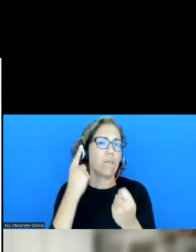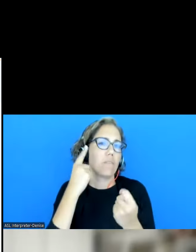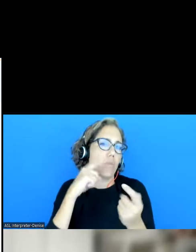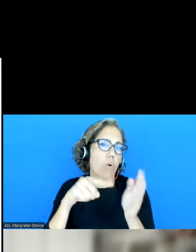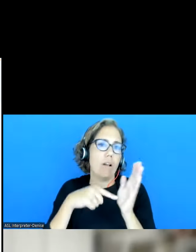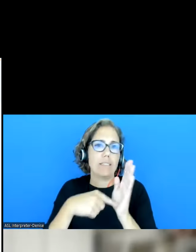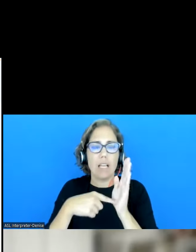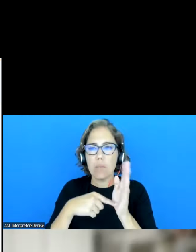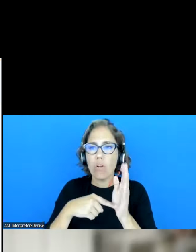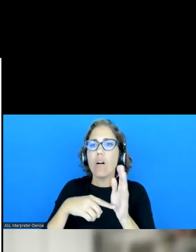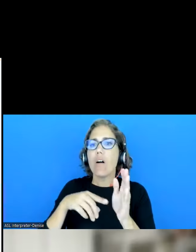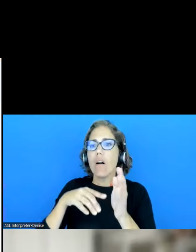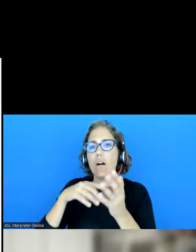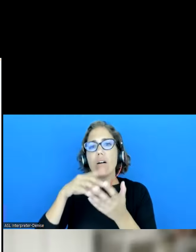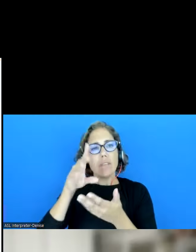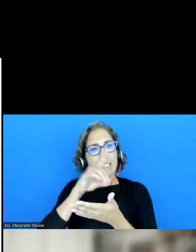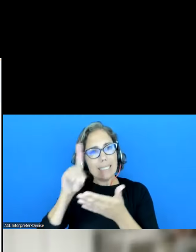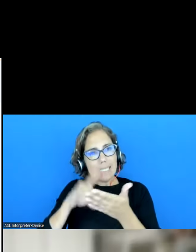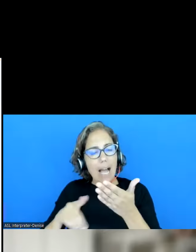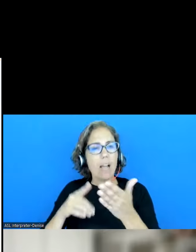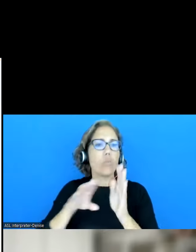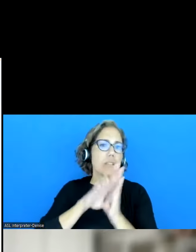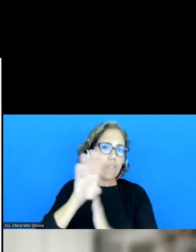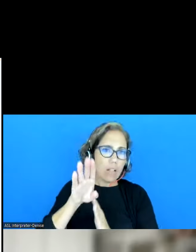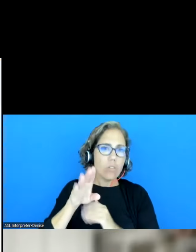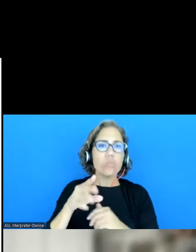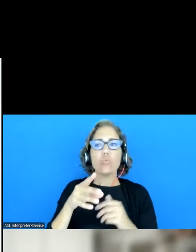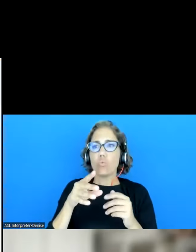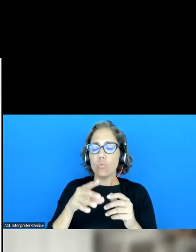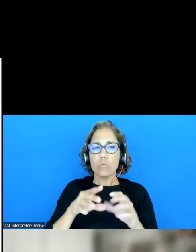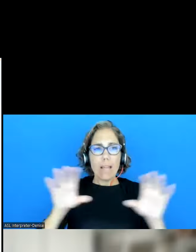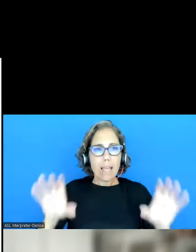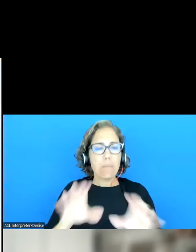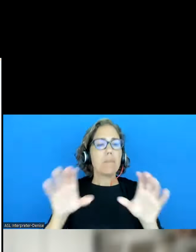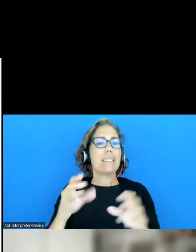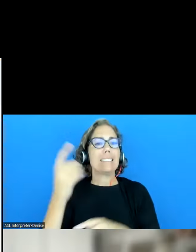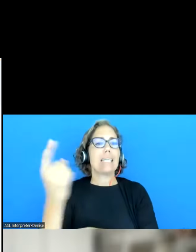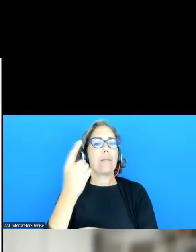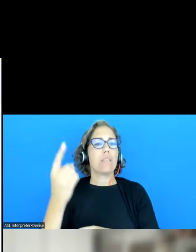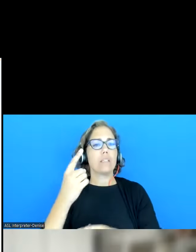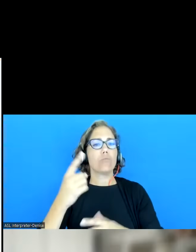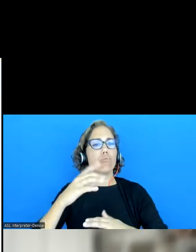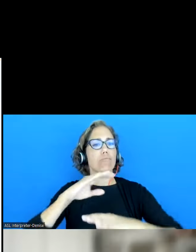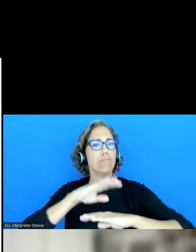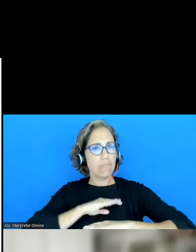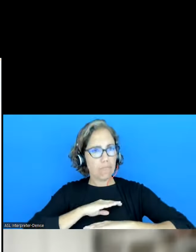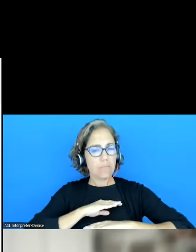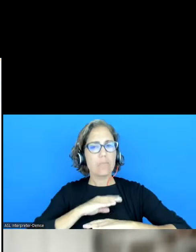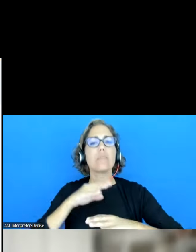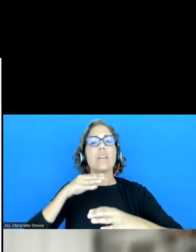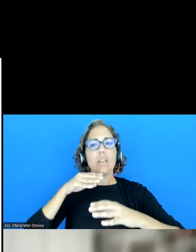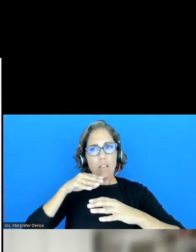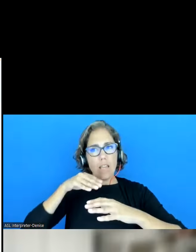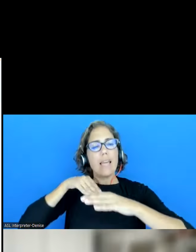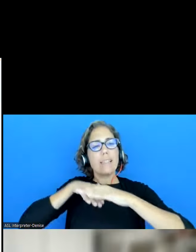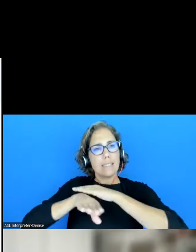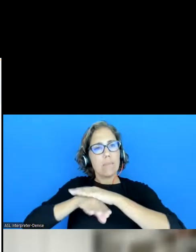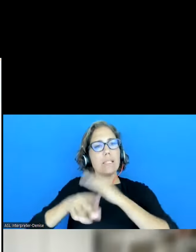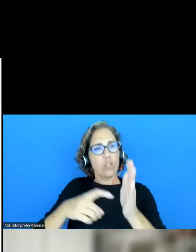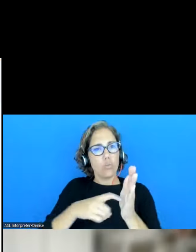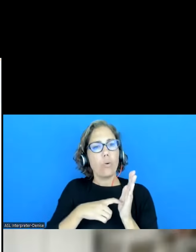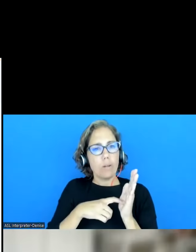providing specific requirements on how to implement something in order to meet certain accessibility requirements.